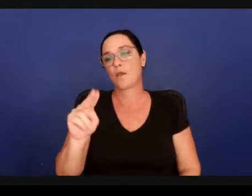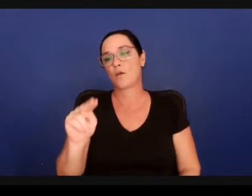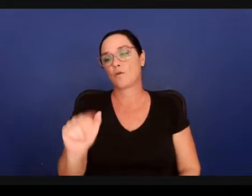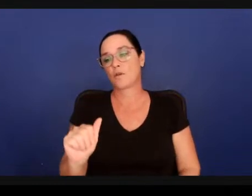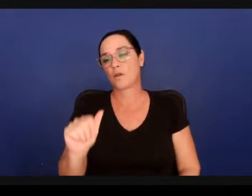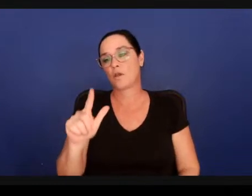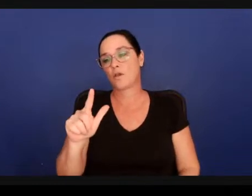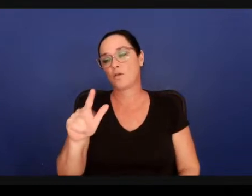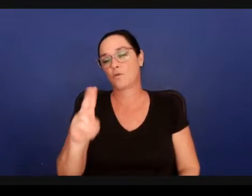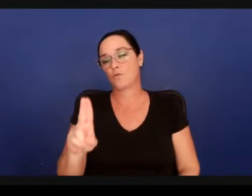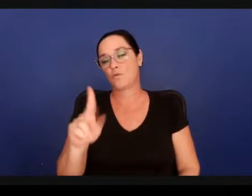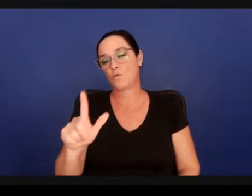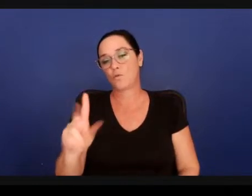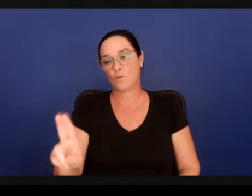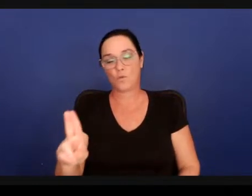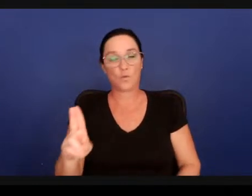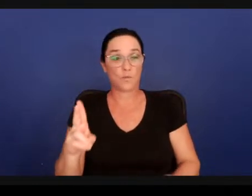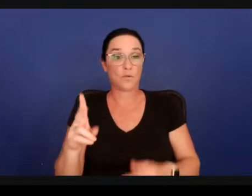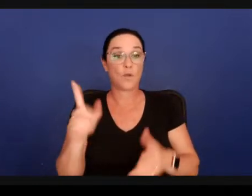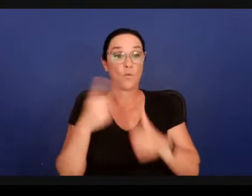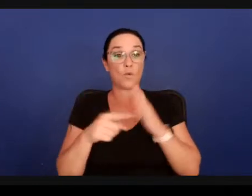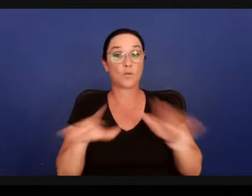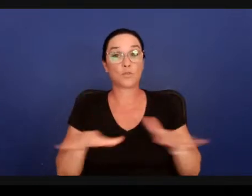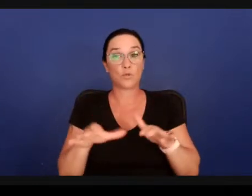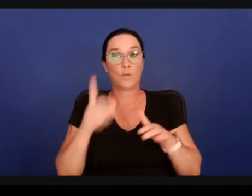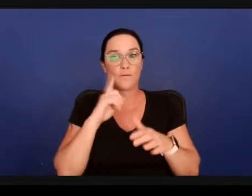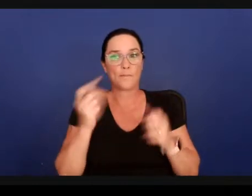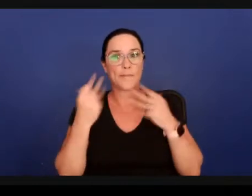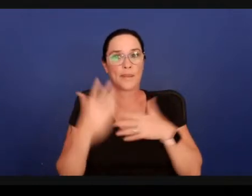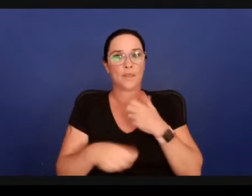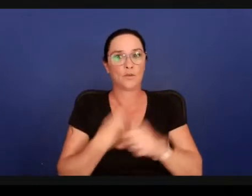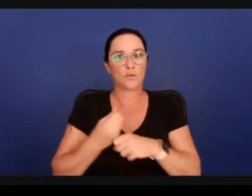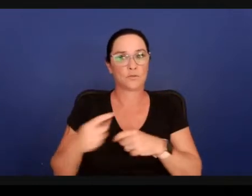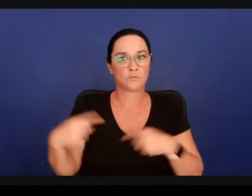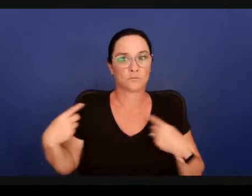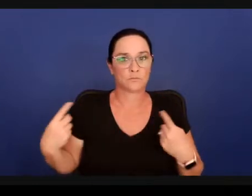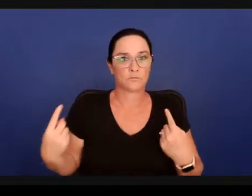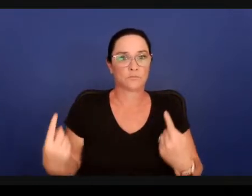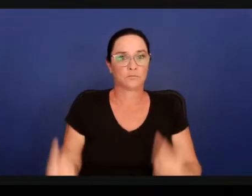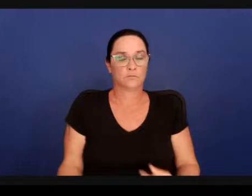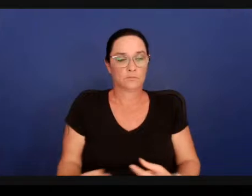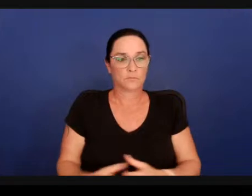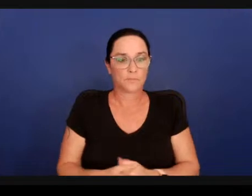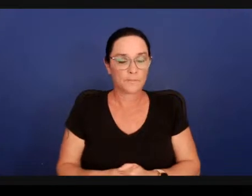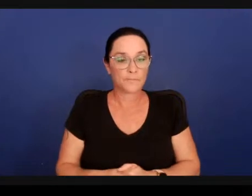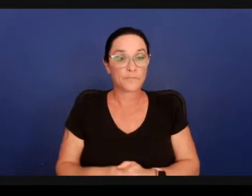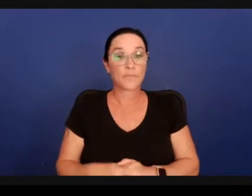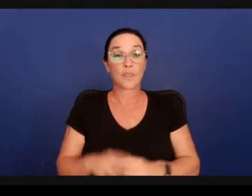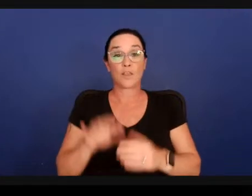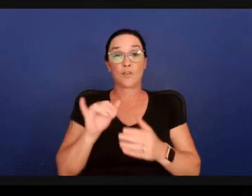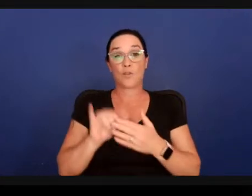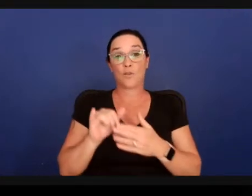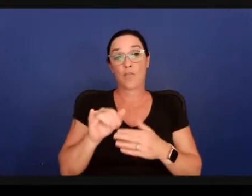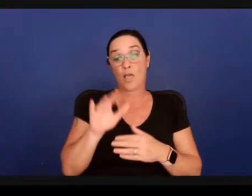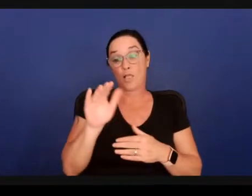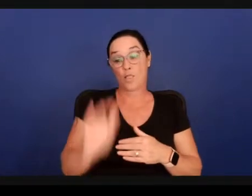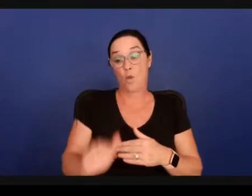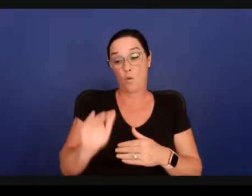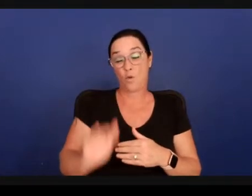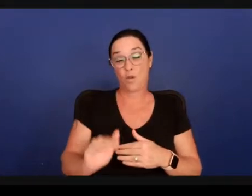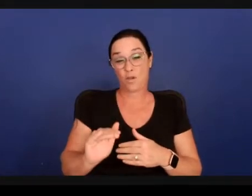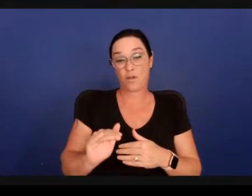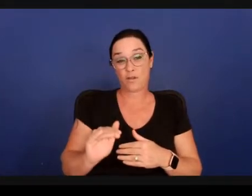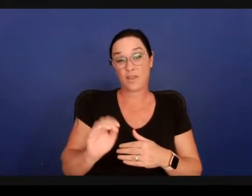for years and years and years and years in a row, right? And restating once again that the lower East Rift area further off than that,